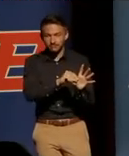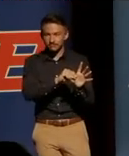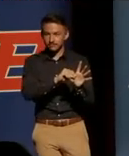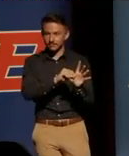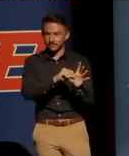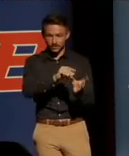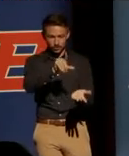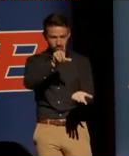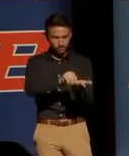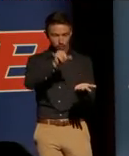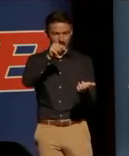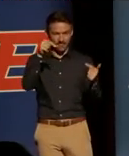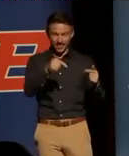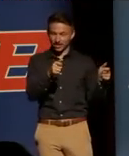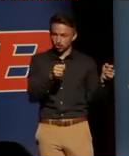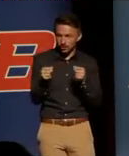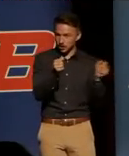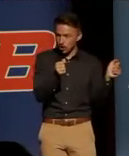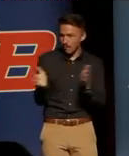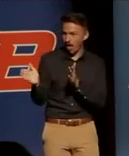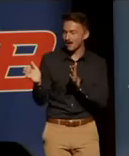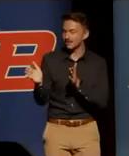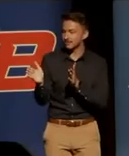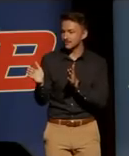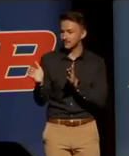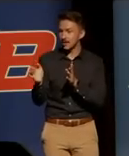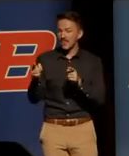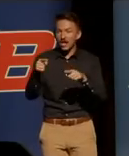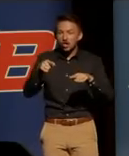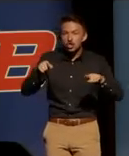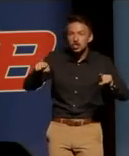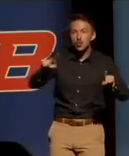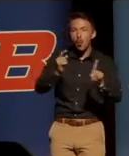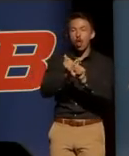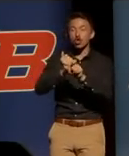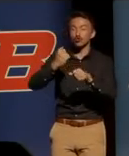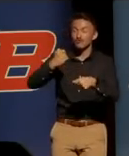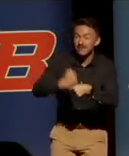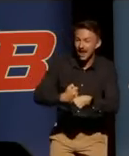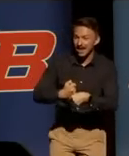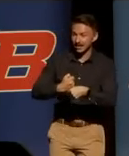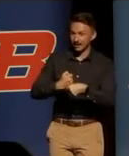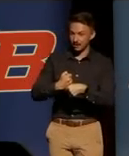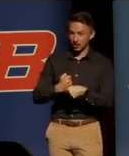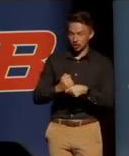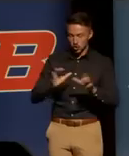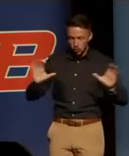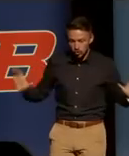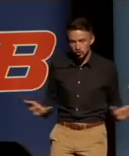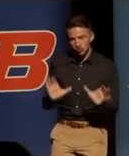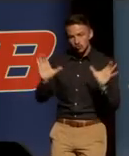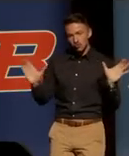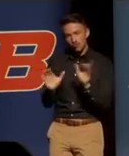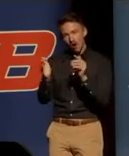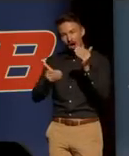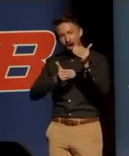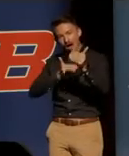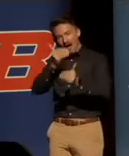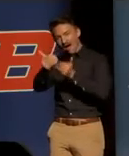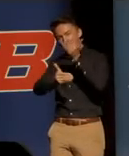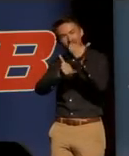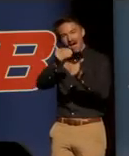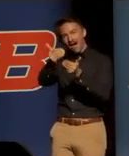creation of our strategic plan that you created to drive forward this great